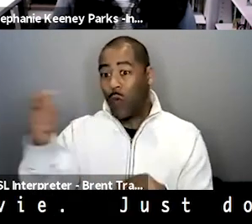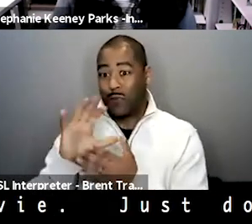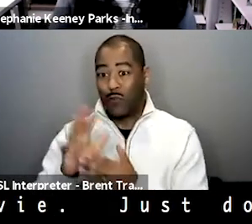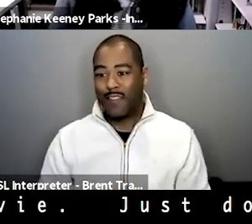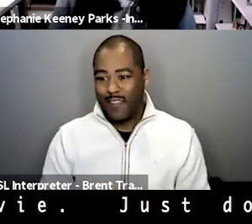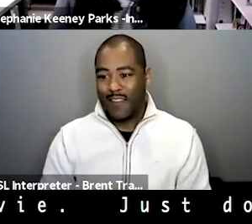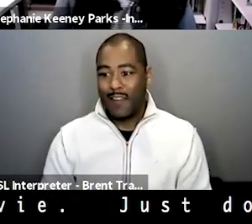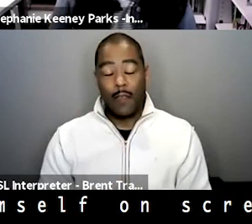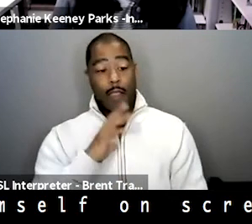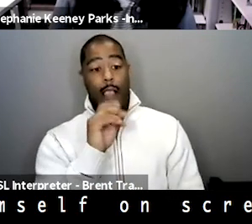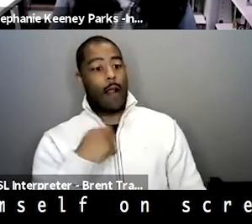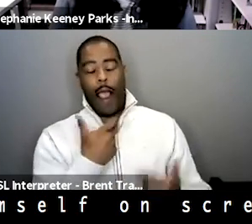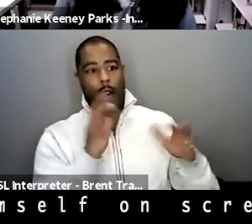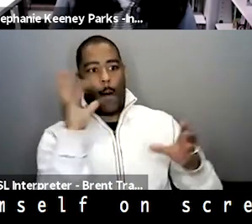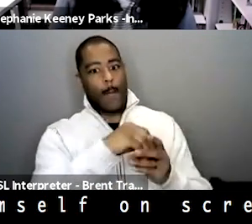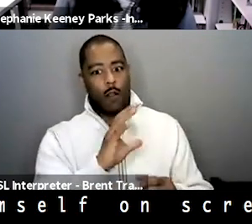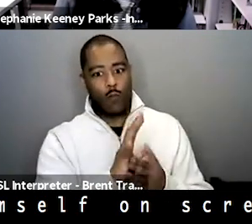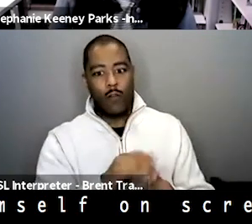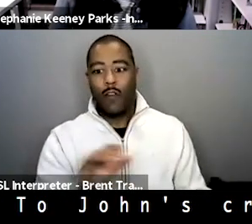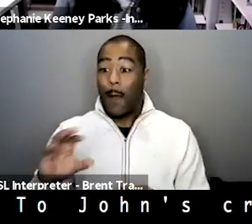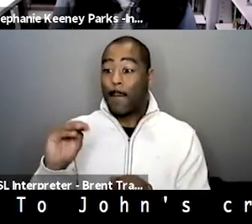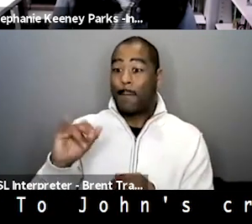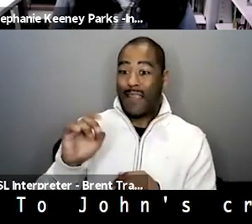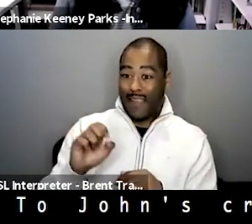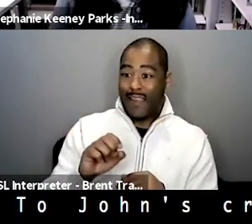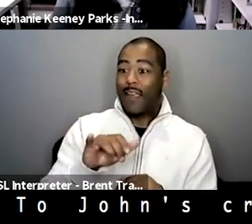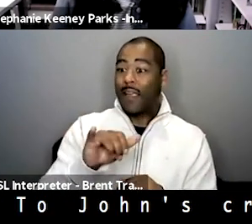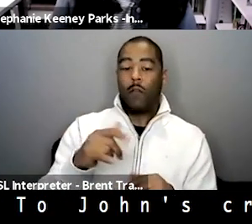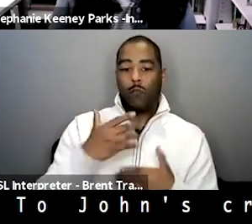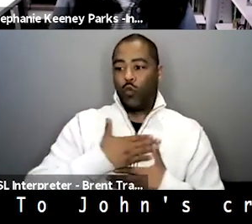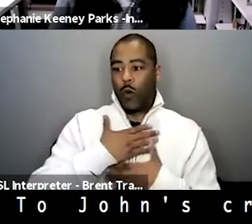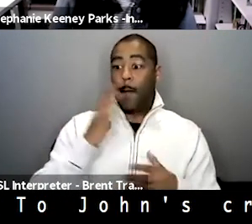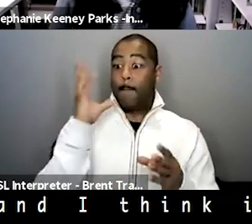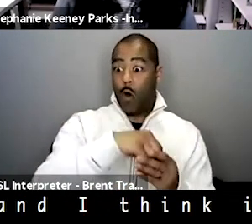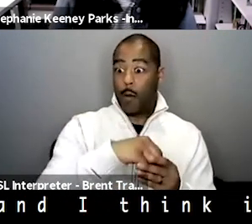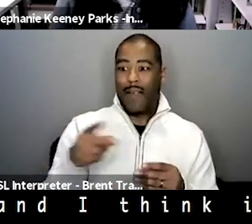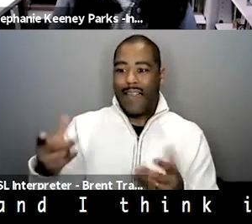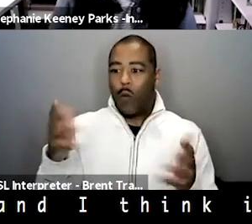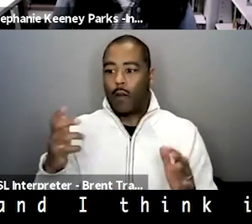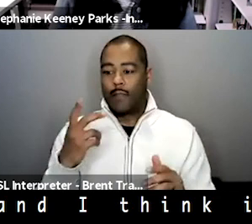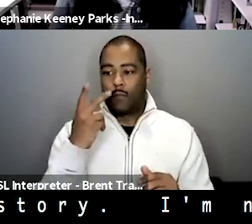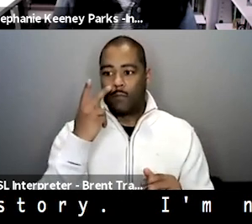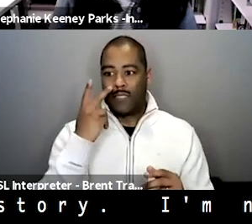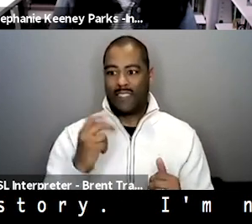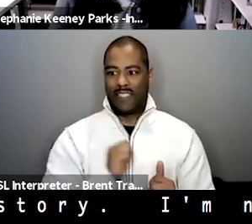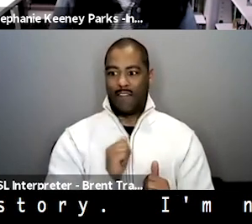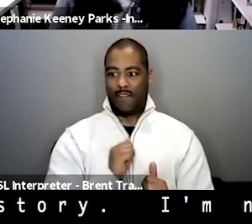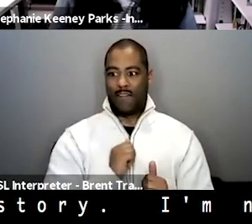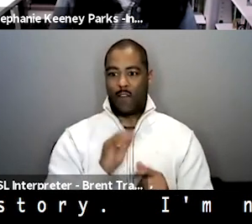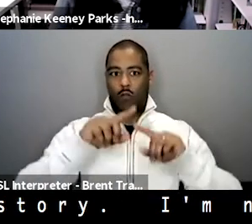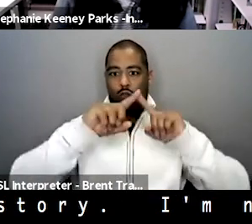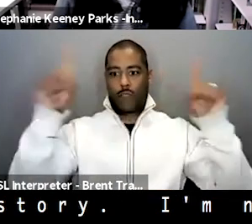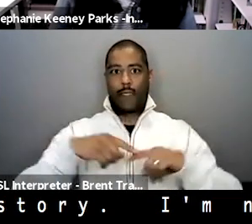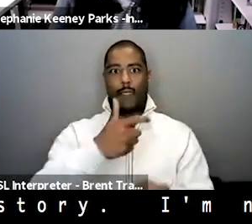was happy to be in the movie. He just doesn't love seeing himself on screen. Yeah. I to John's credit, he insisted,